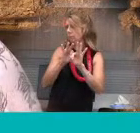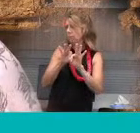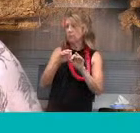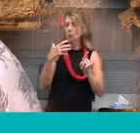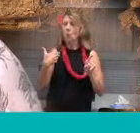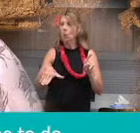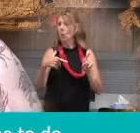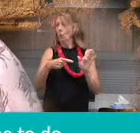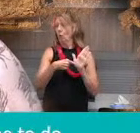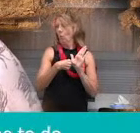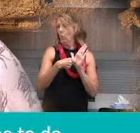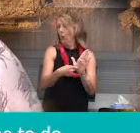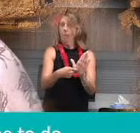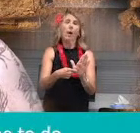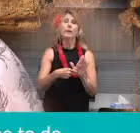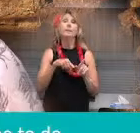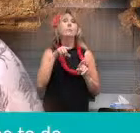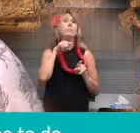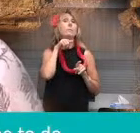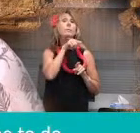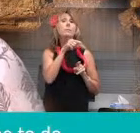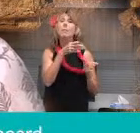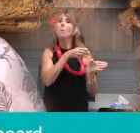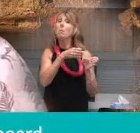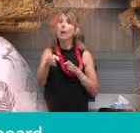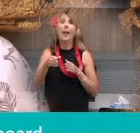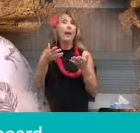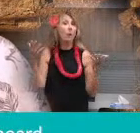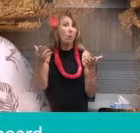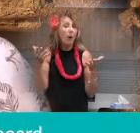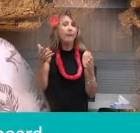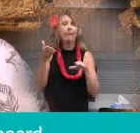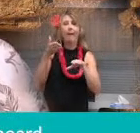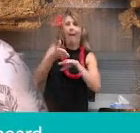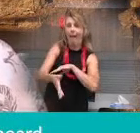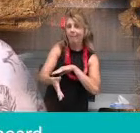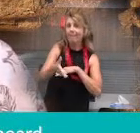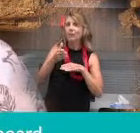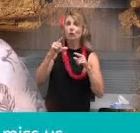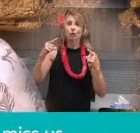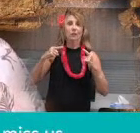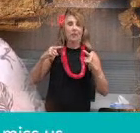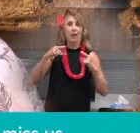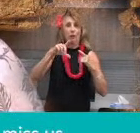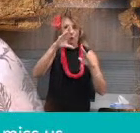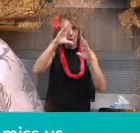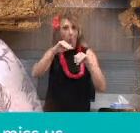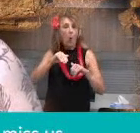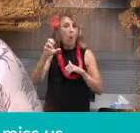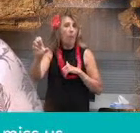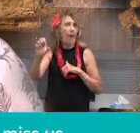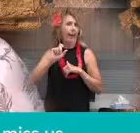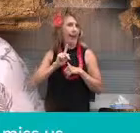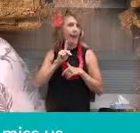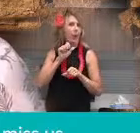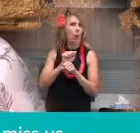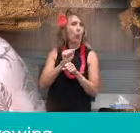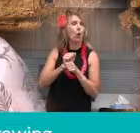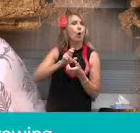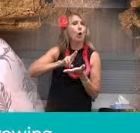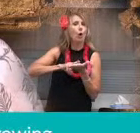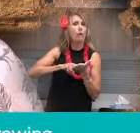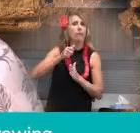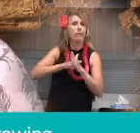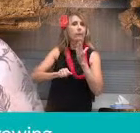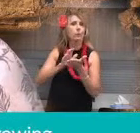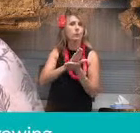path. Top of her bucket list is her hope to do some contract work for our board. That's how much she's going to miss us.